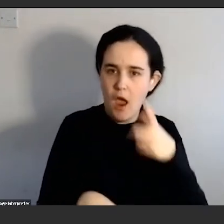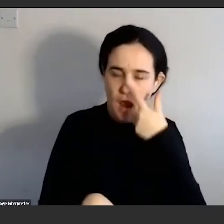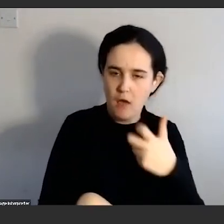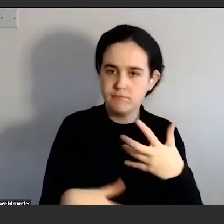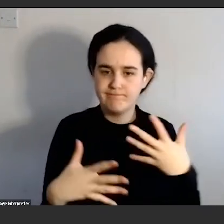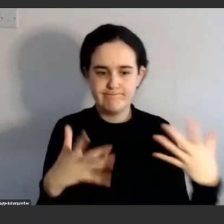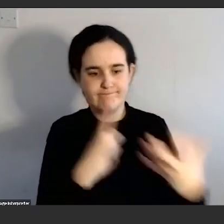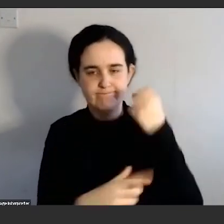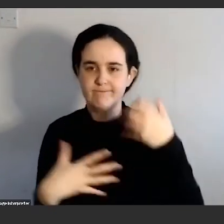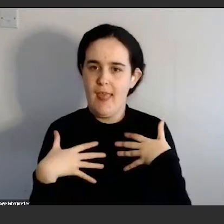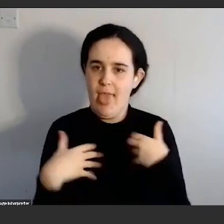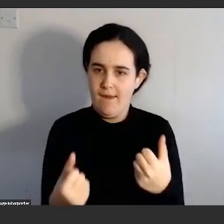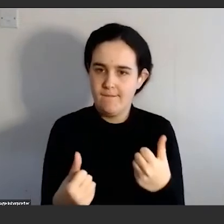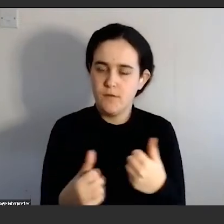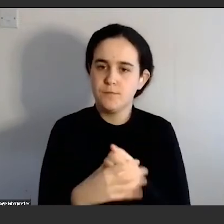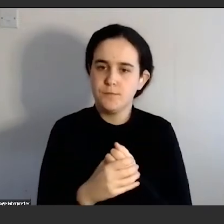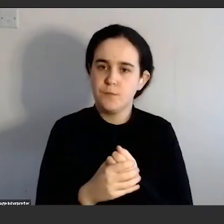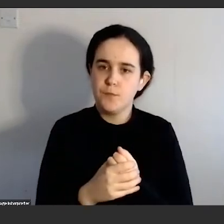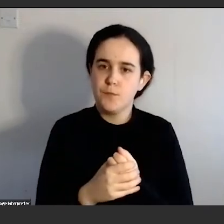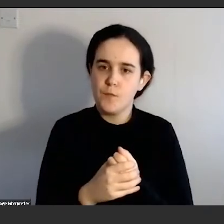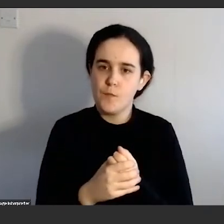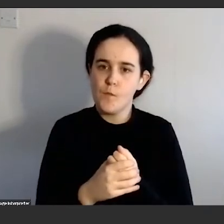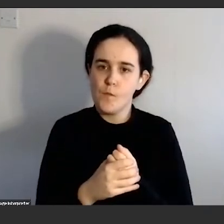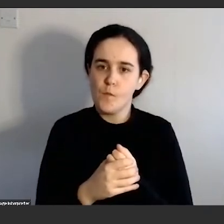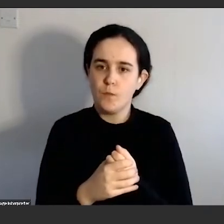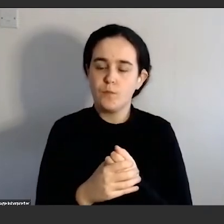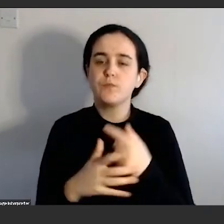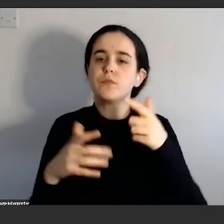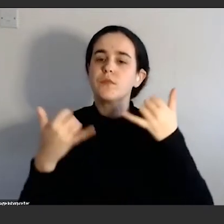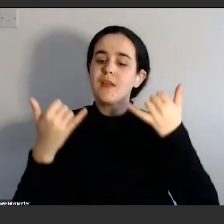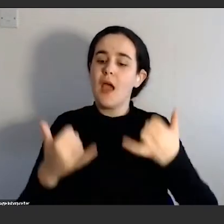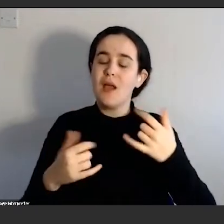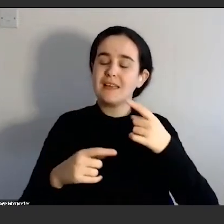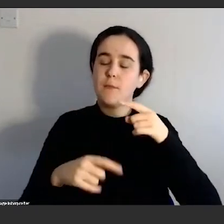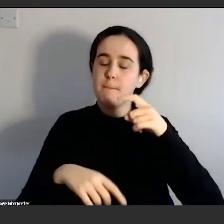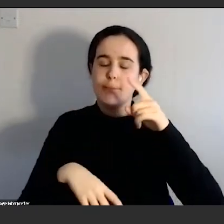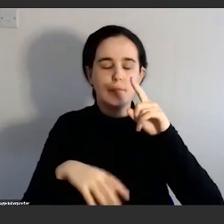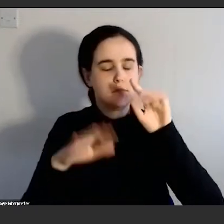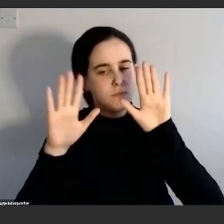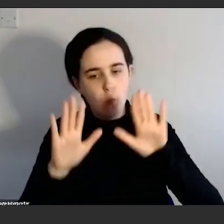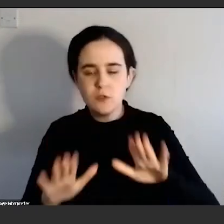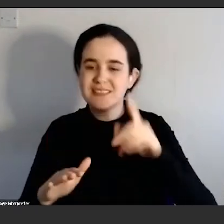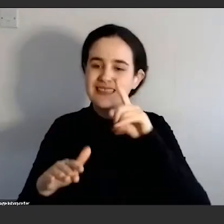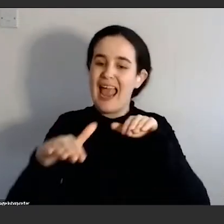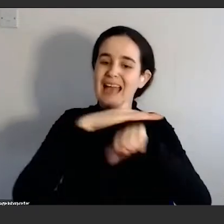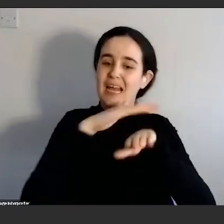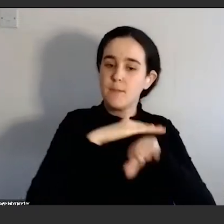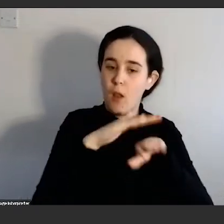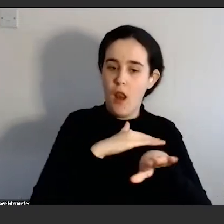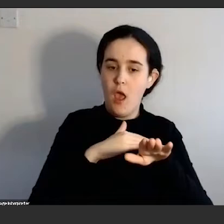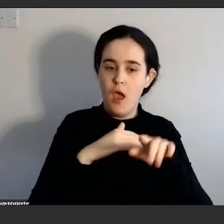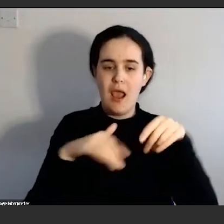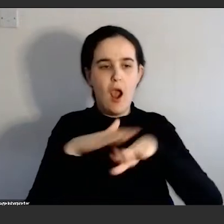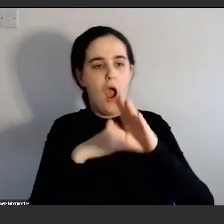be accessible. Now, you asked what governments can do. Well, first of all, they can admit that they don't have all the answers, and